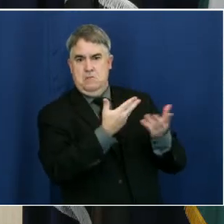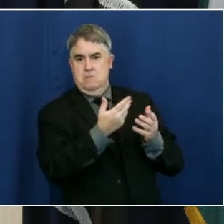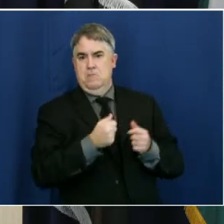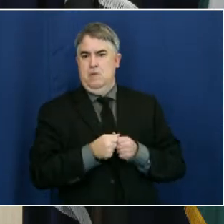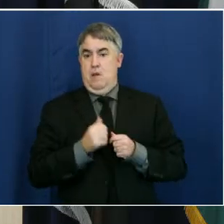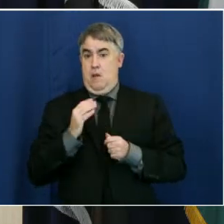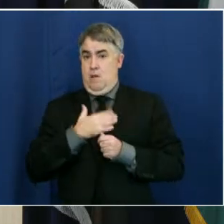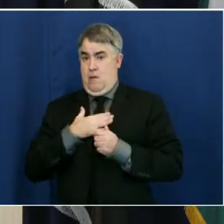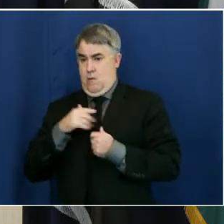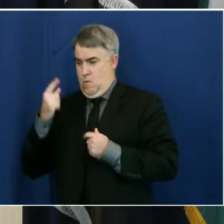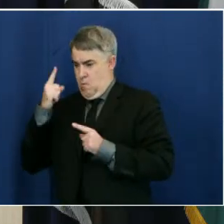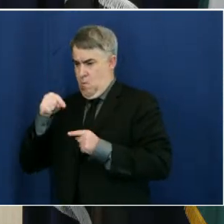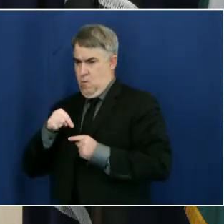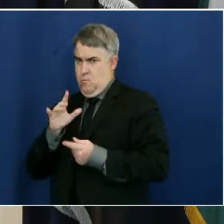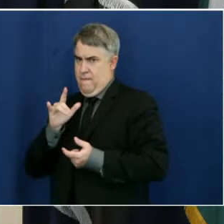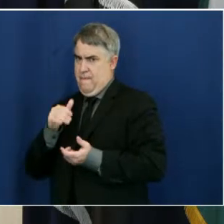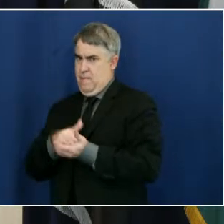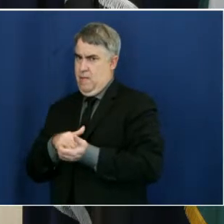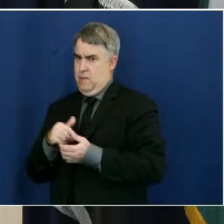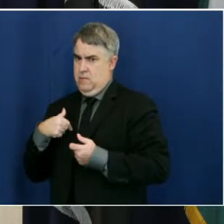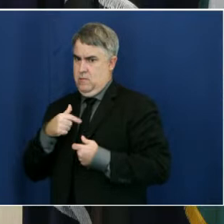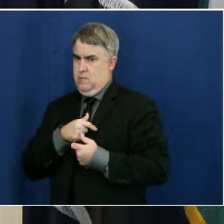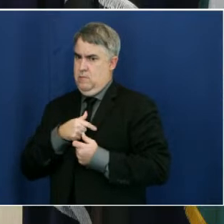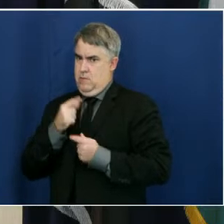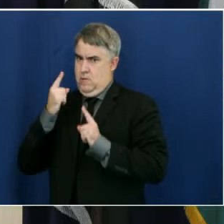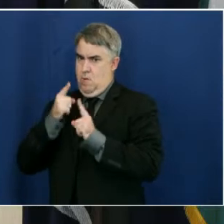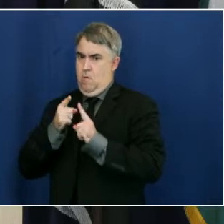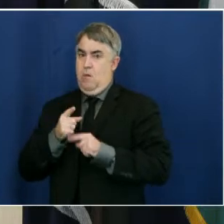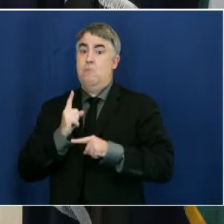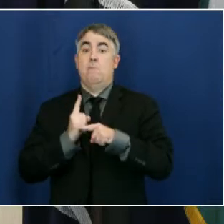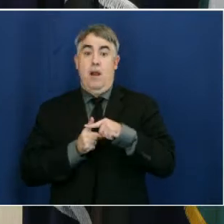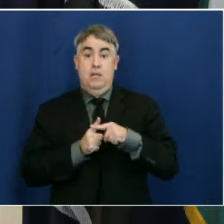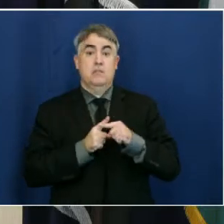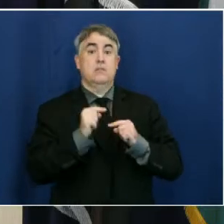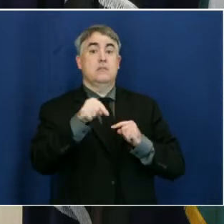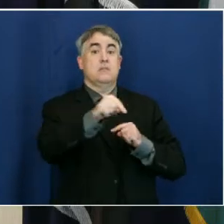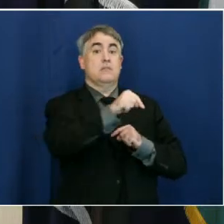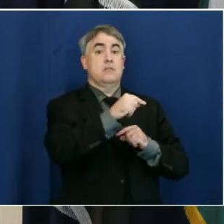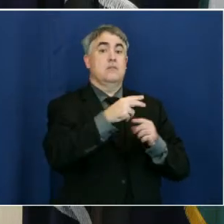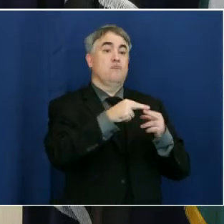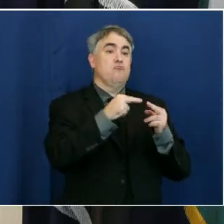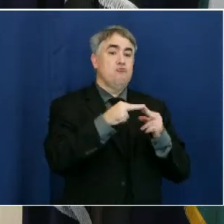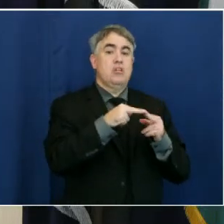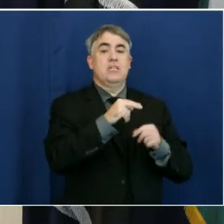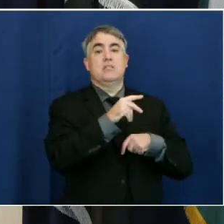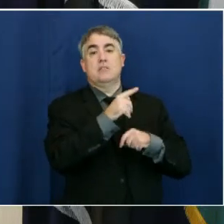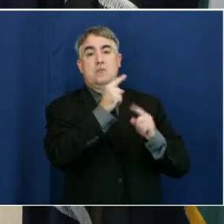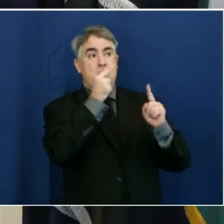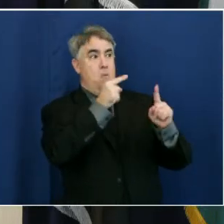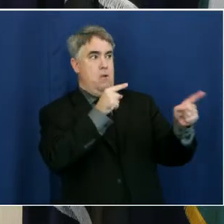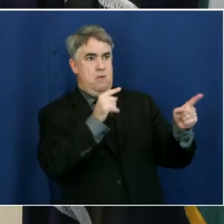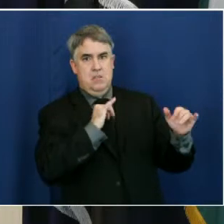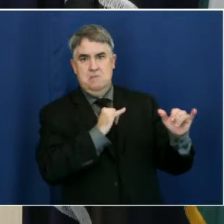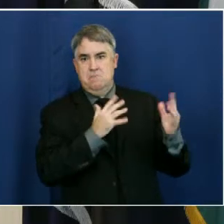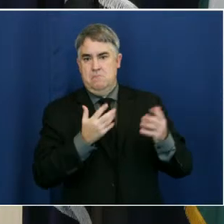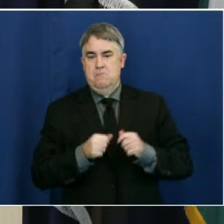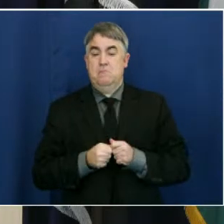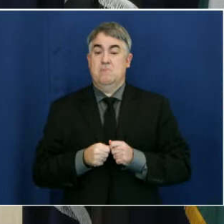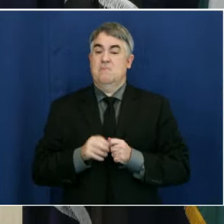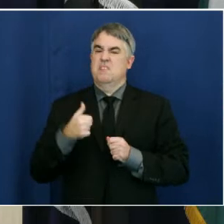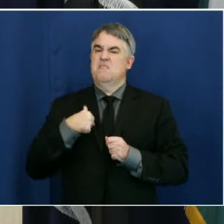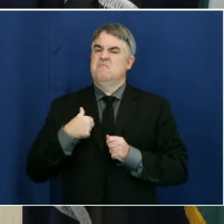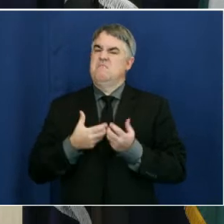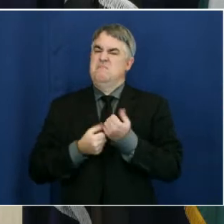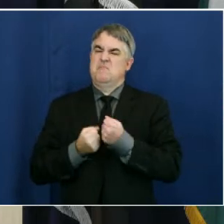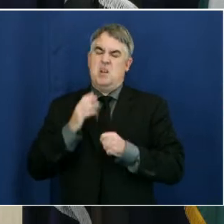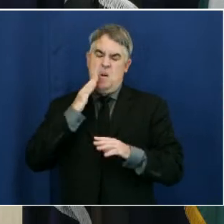our county-sponsored sites and then our regional goals of what we want to do. And I think that we will hit our January number, if not surpass it, but